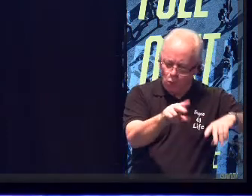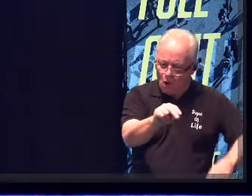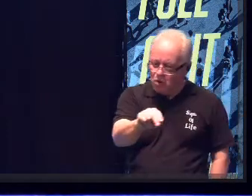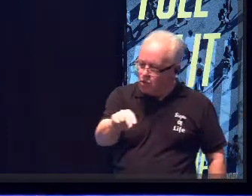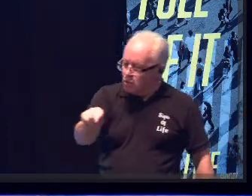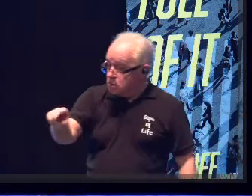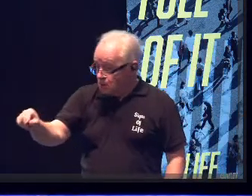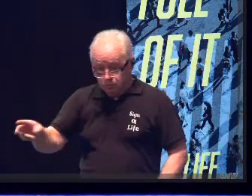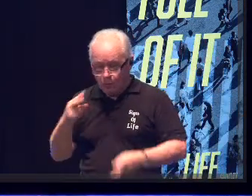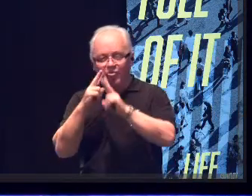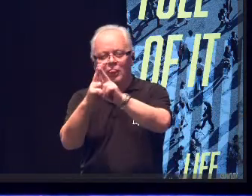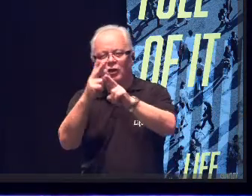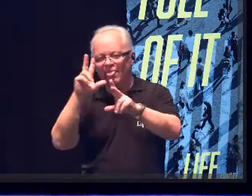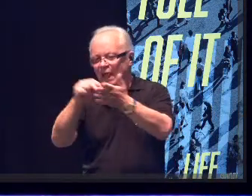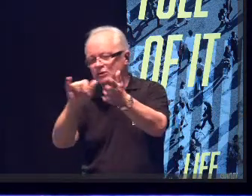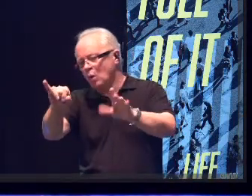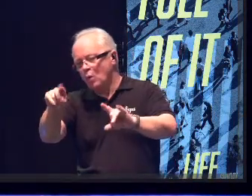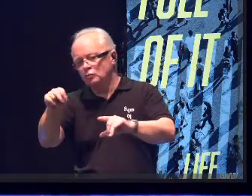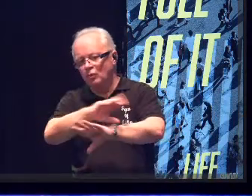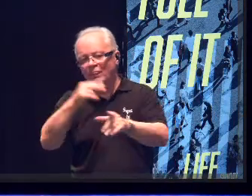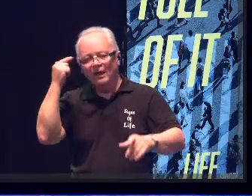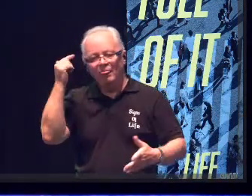that. No, don't think that.